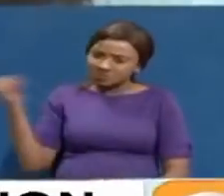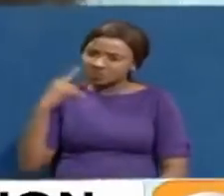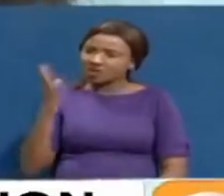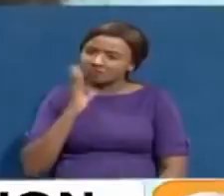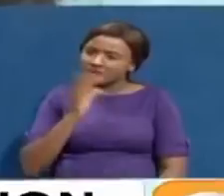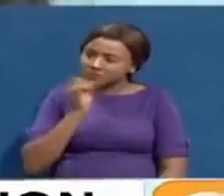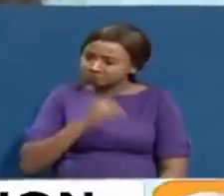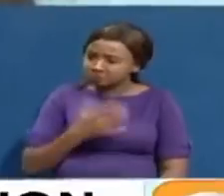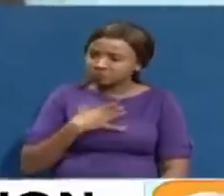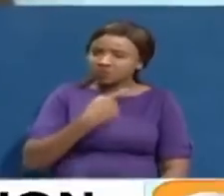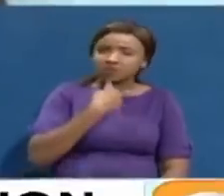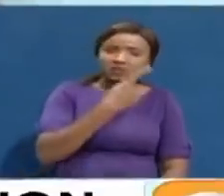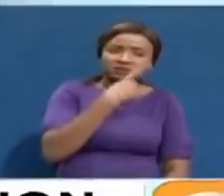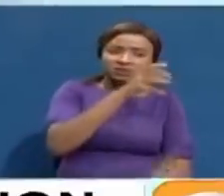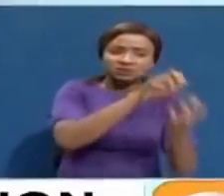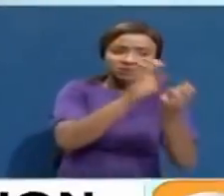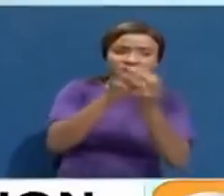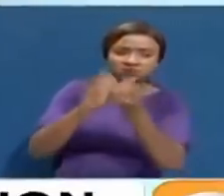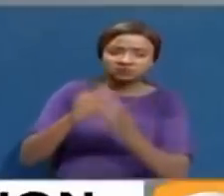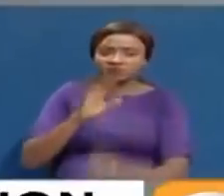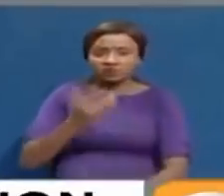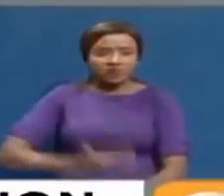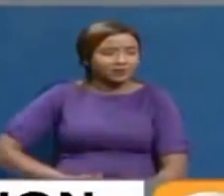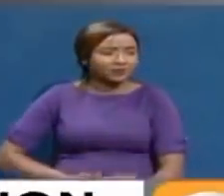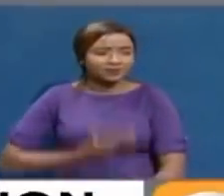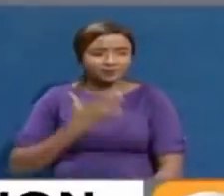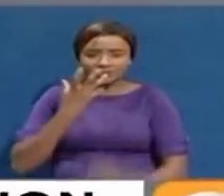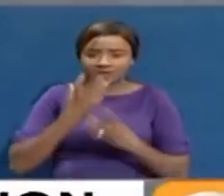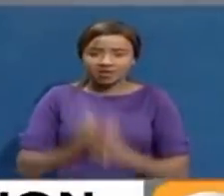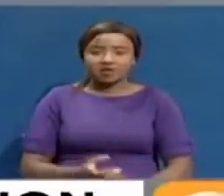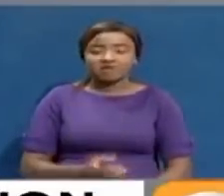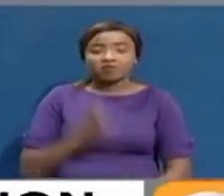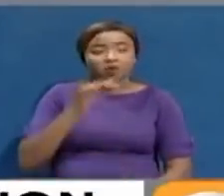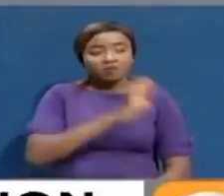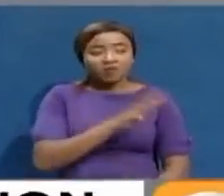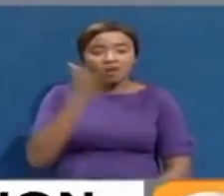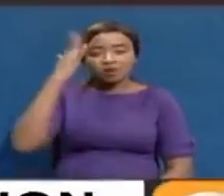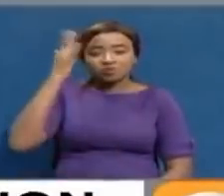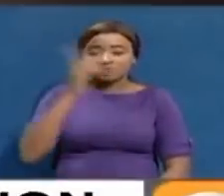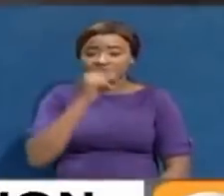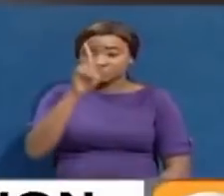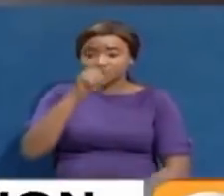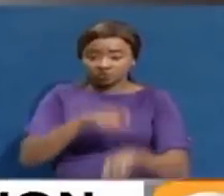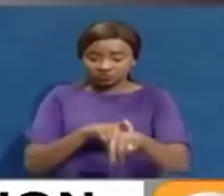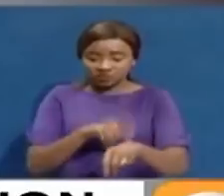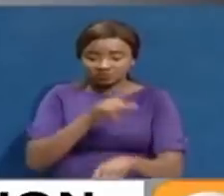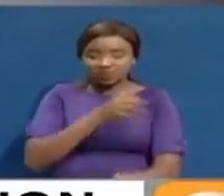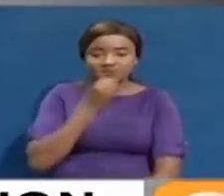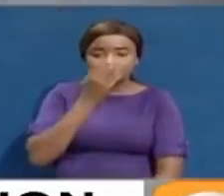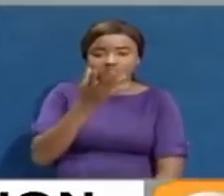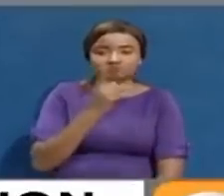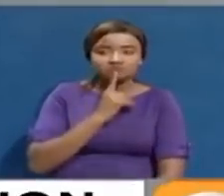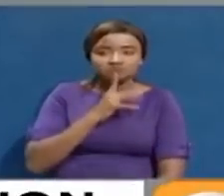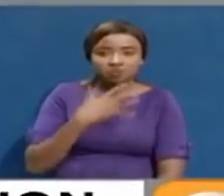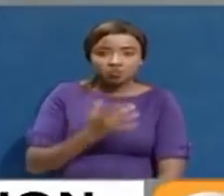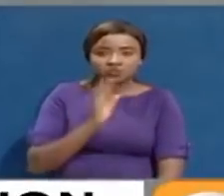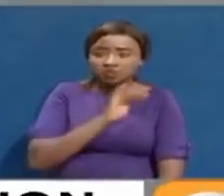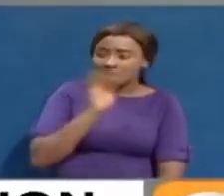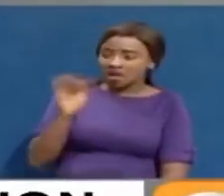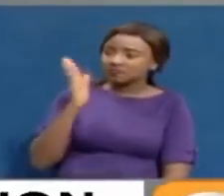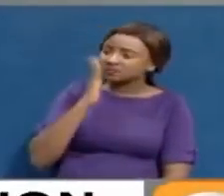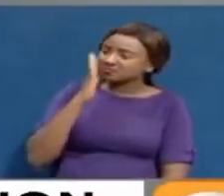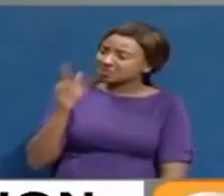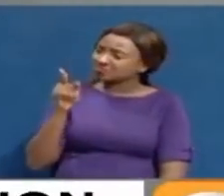her family, and soon a rift emerged. Because there's a time she said, she asked my